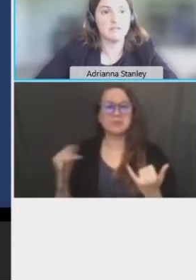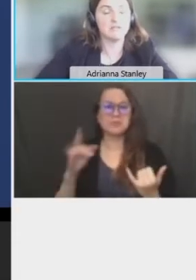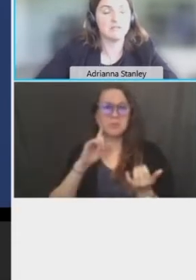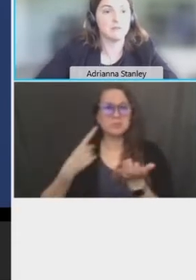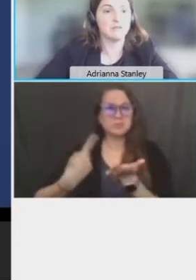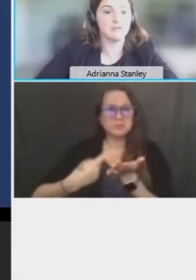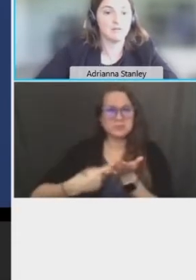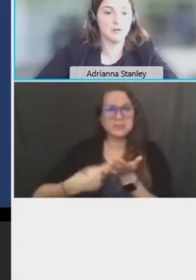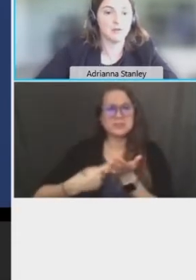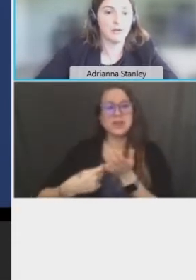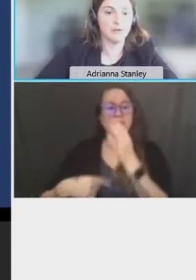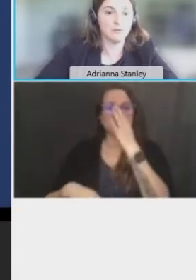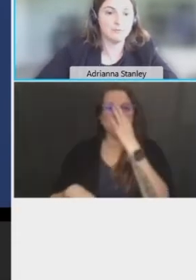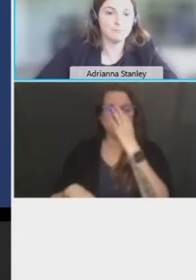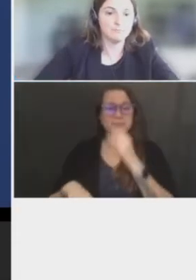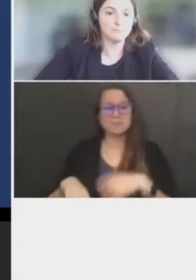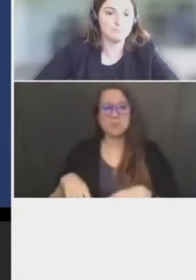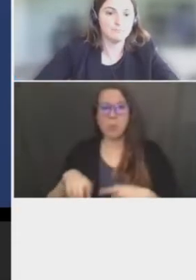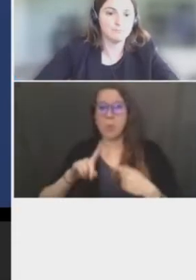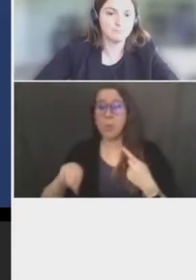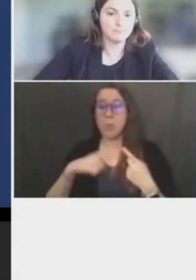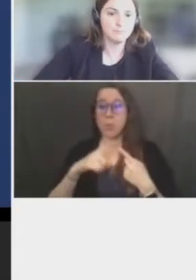expect to see some of this stuff on the ground.